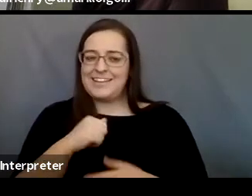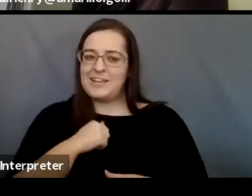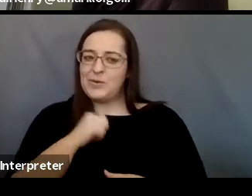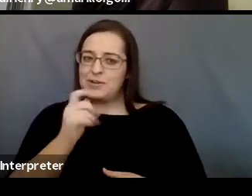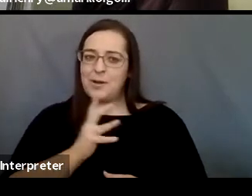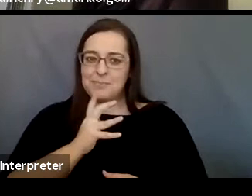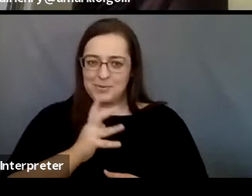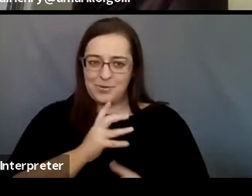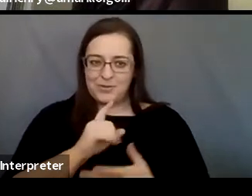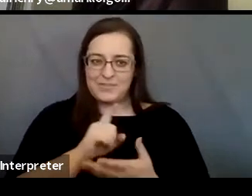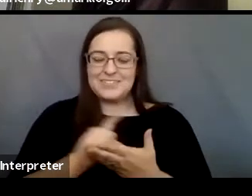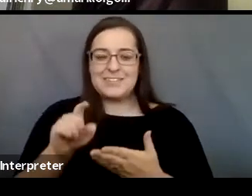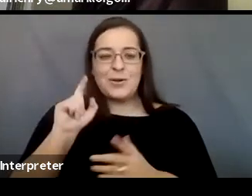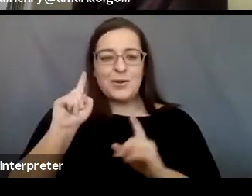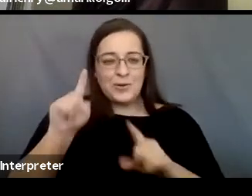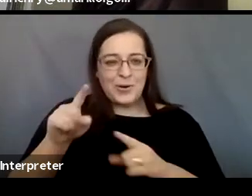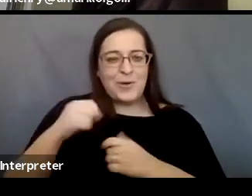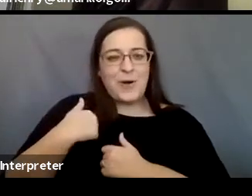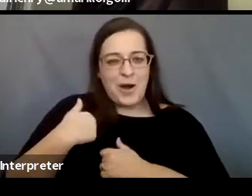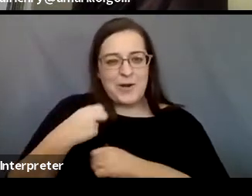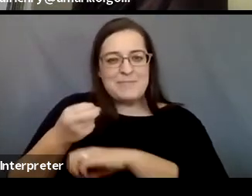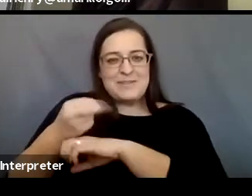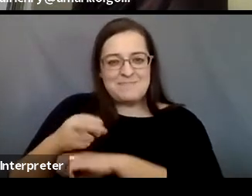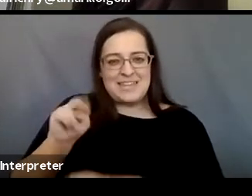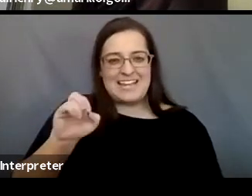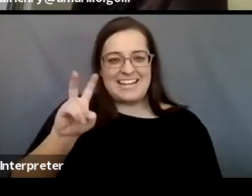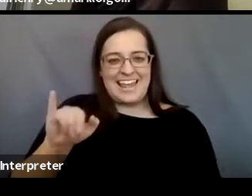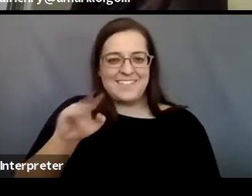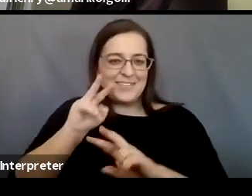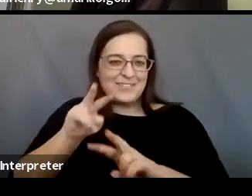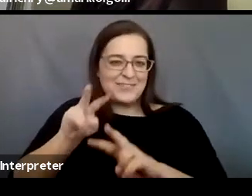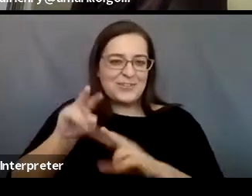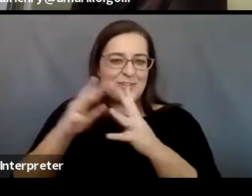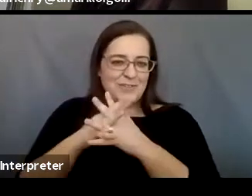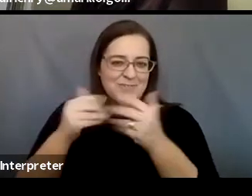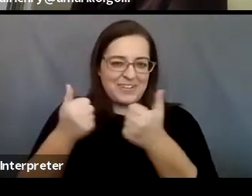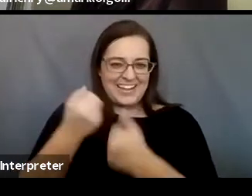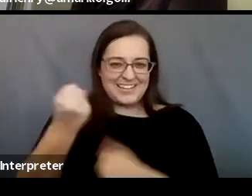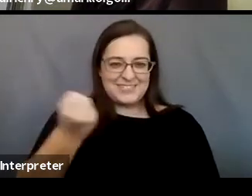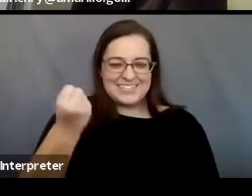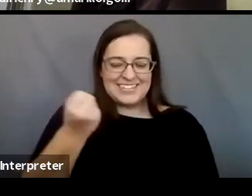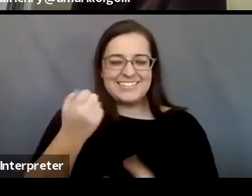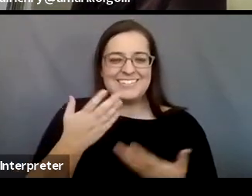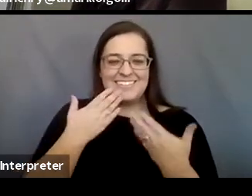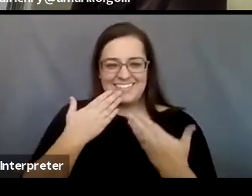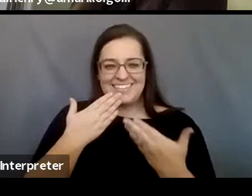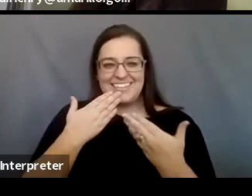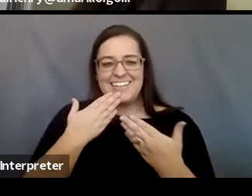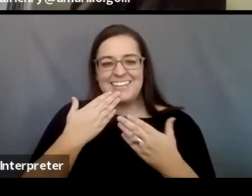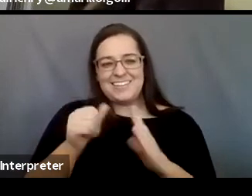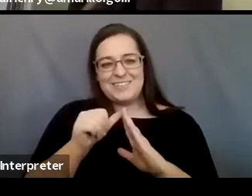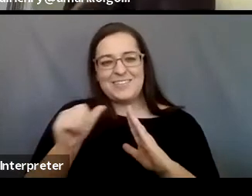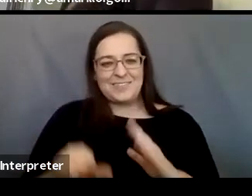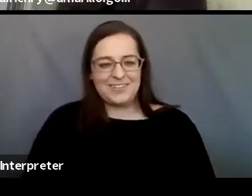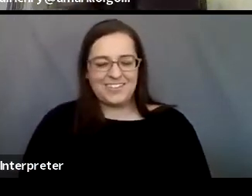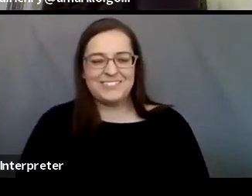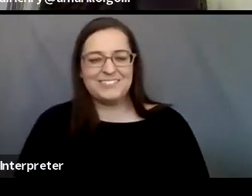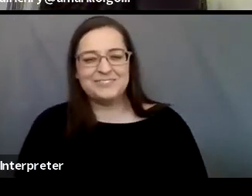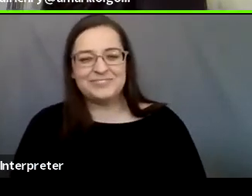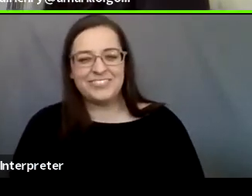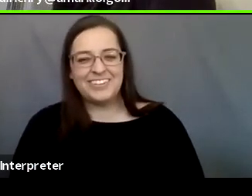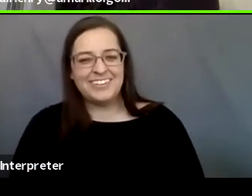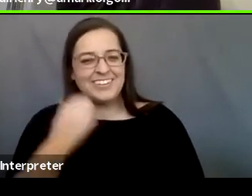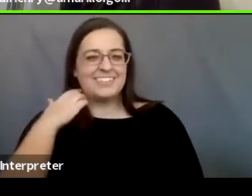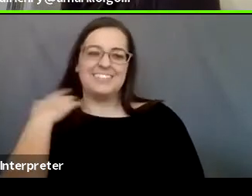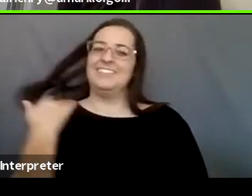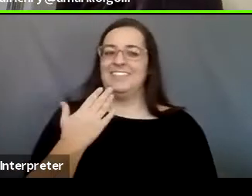not say, go Army, beat Navy, look forward to the game on Saturday. Thank you to City of Amarillo, my fellow veterans. Okay.